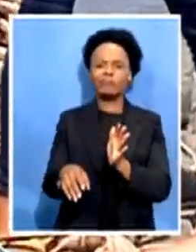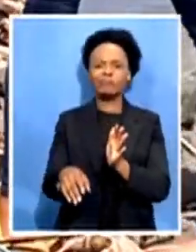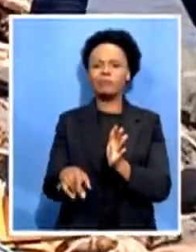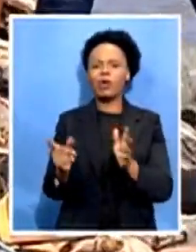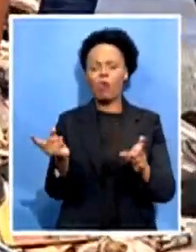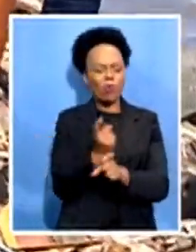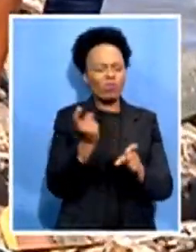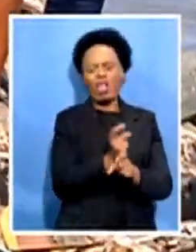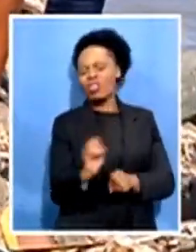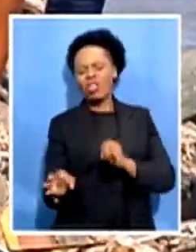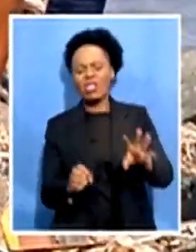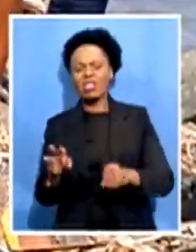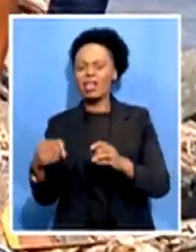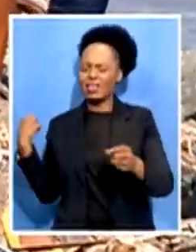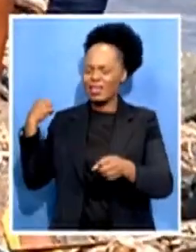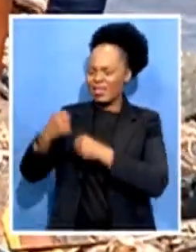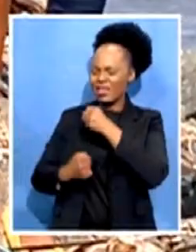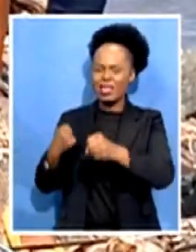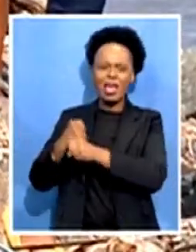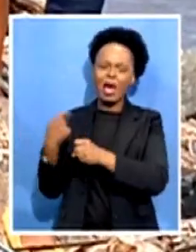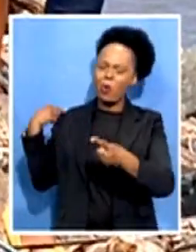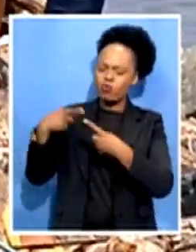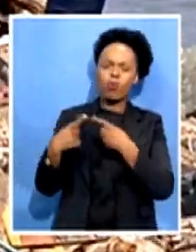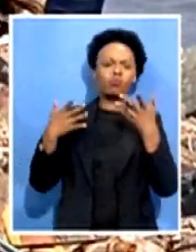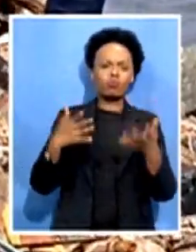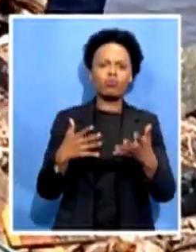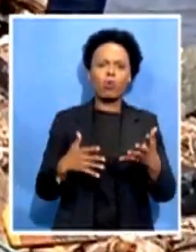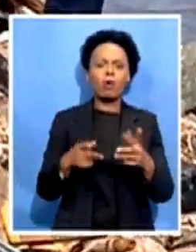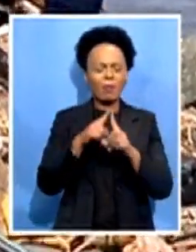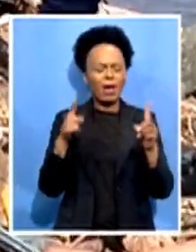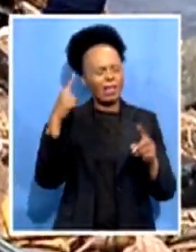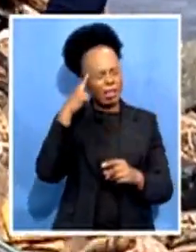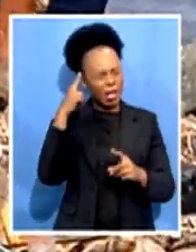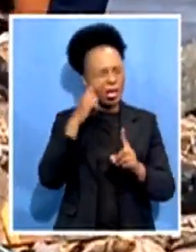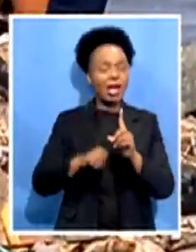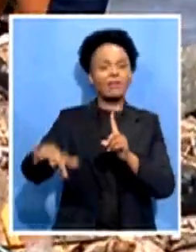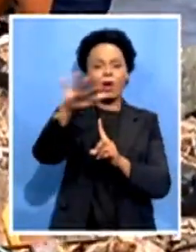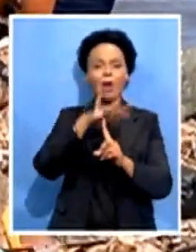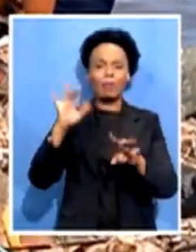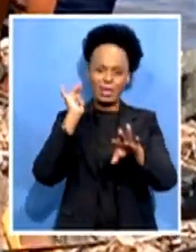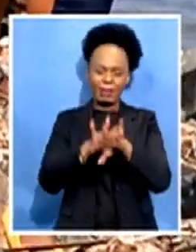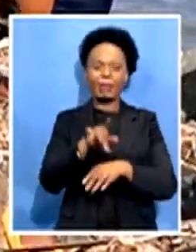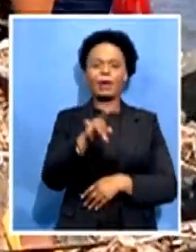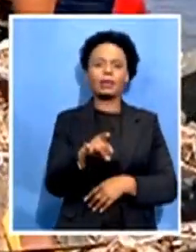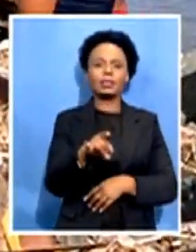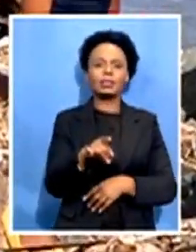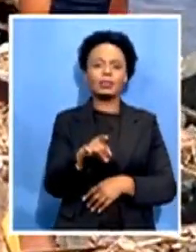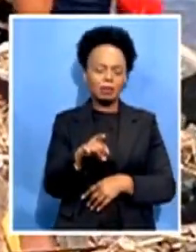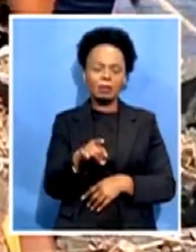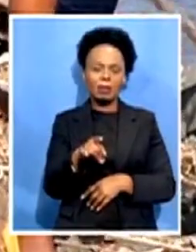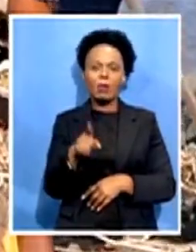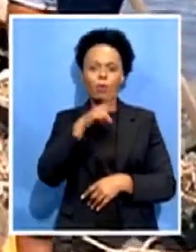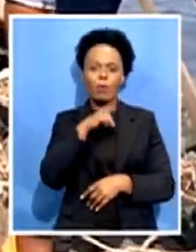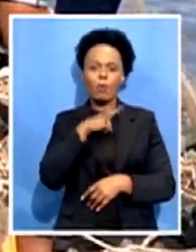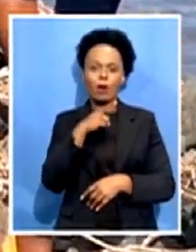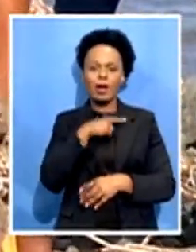environment. And, you know, you must think about the contaminants that it comes with. So it speaks to bioaccumulation of waste up the food chain. And the